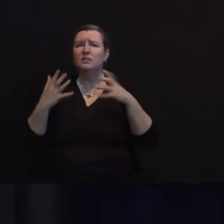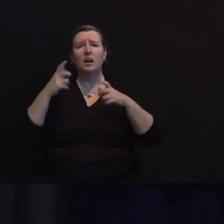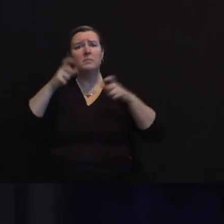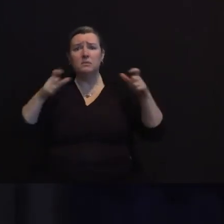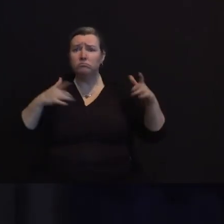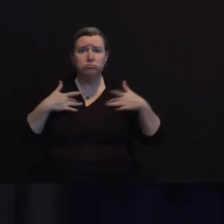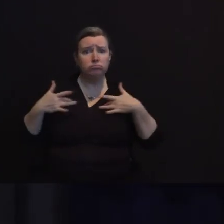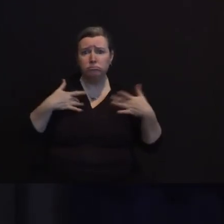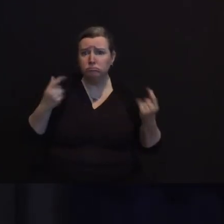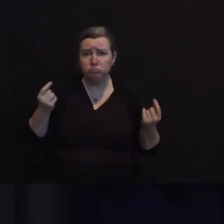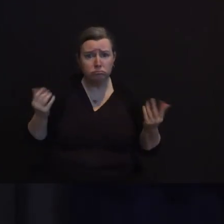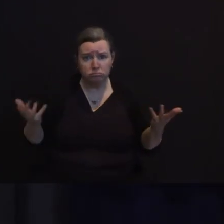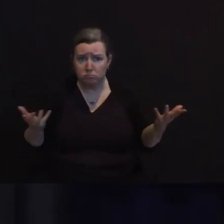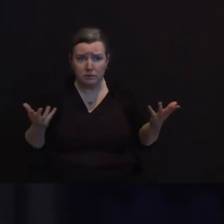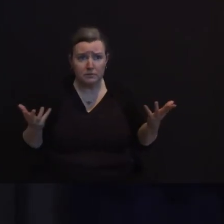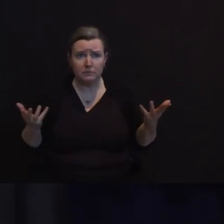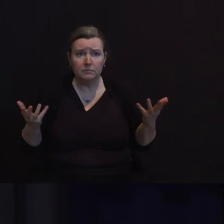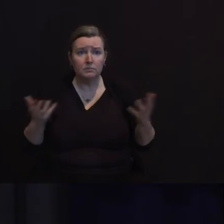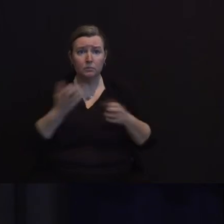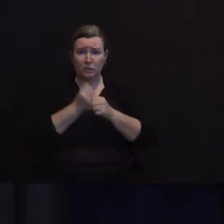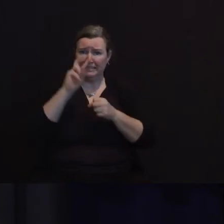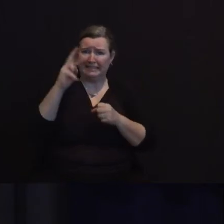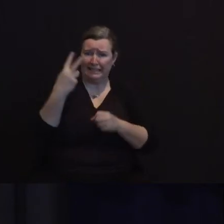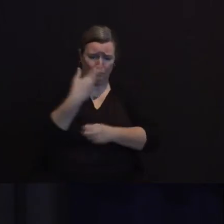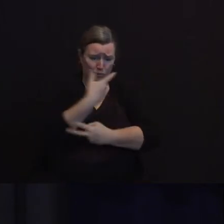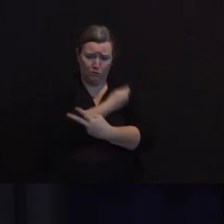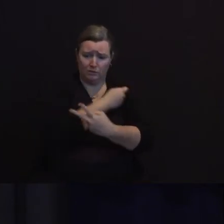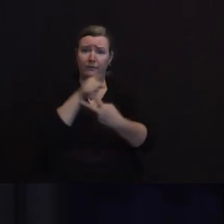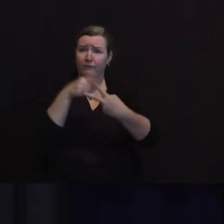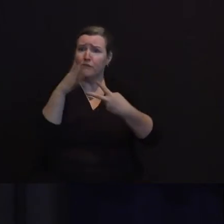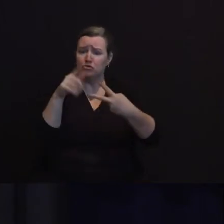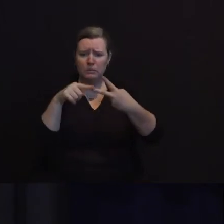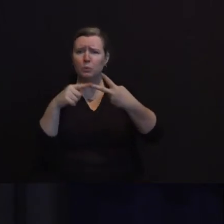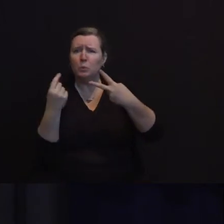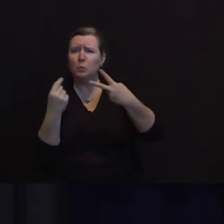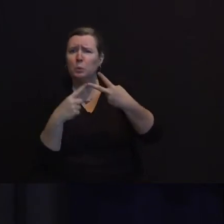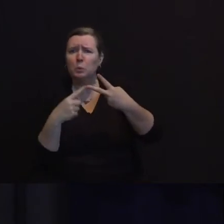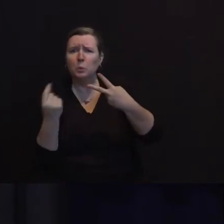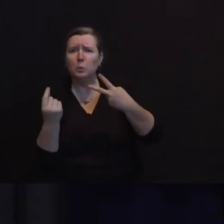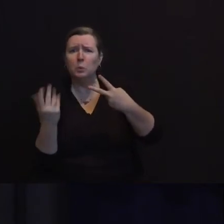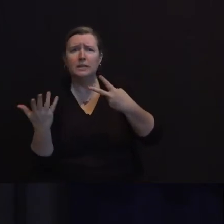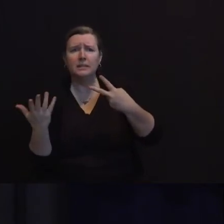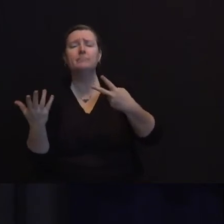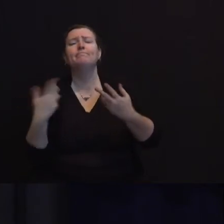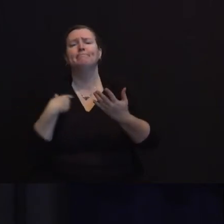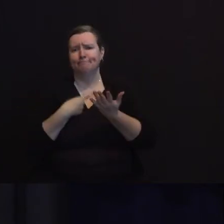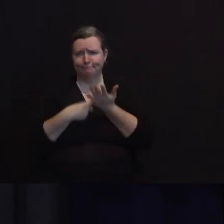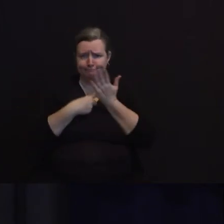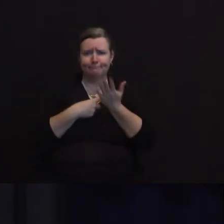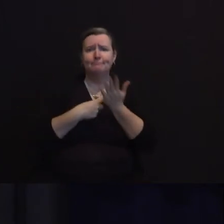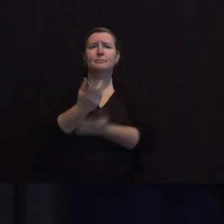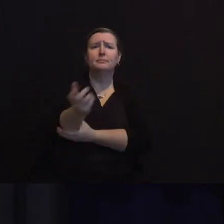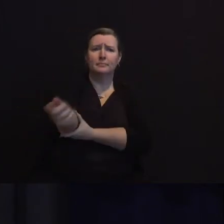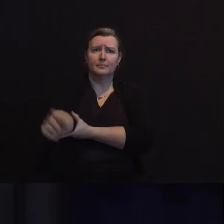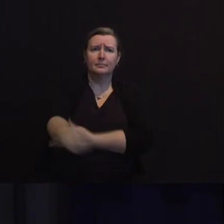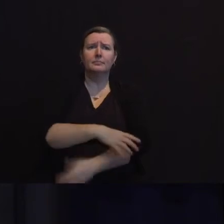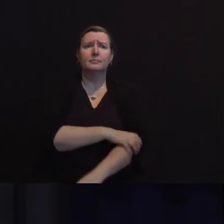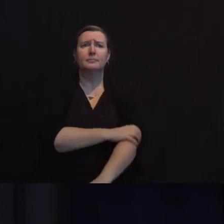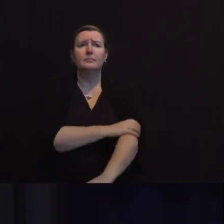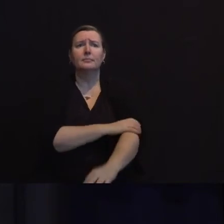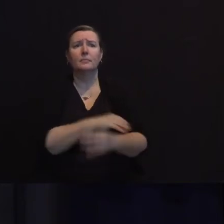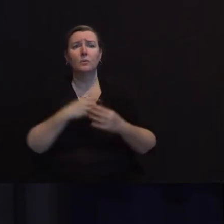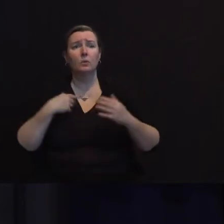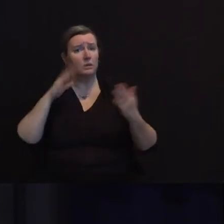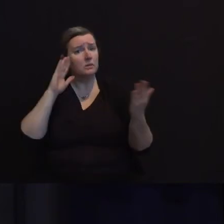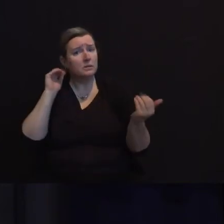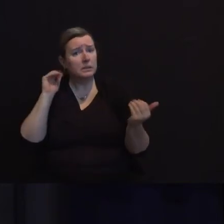ensuring that they will receive the second dose of their vaccine. So let's go over that again. Our expectation is that